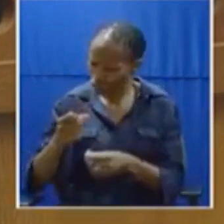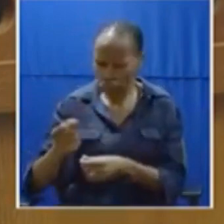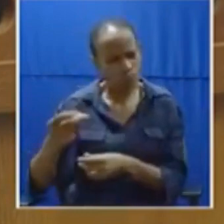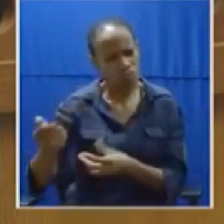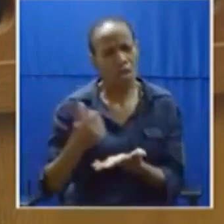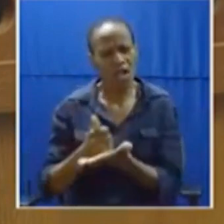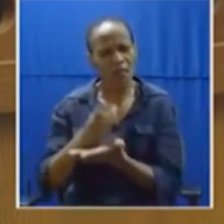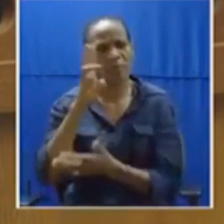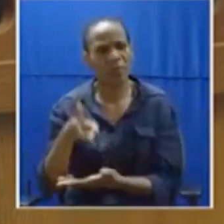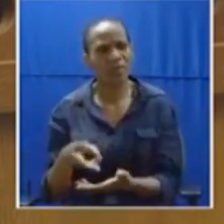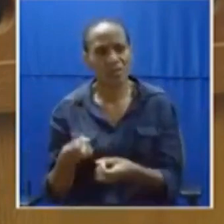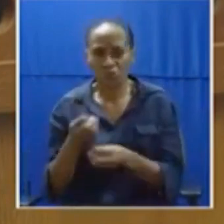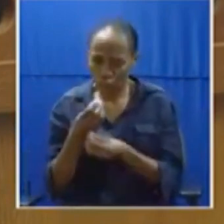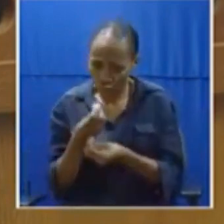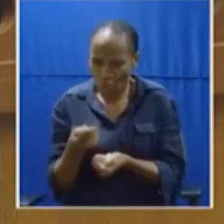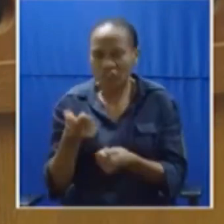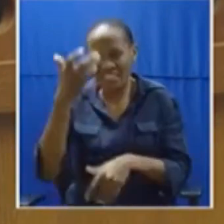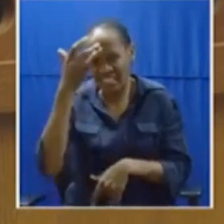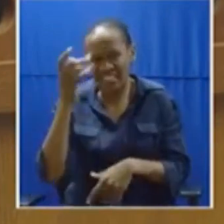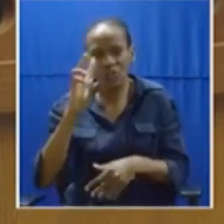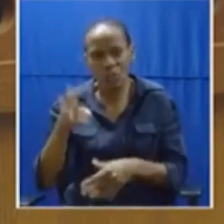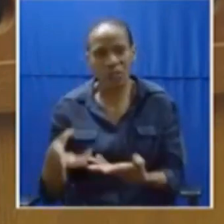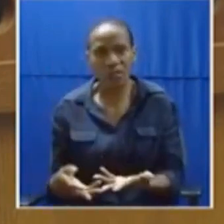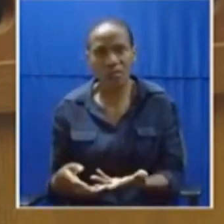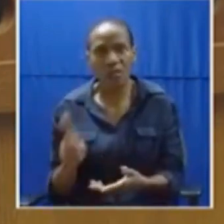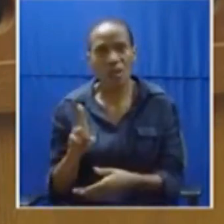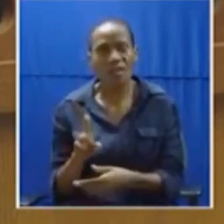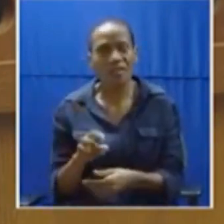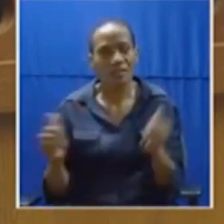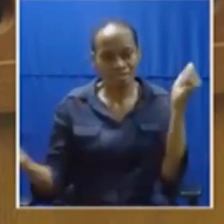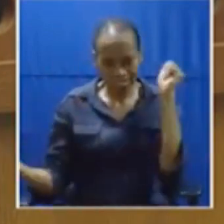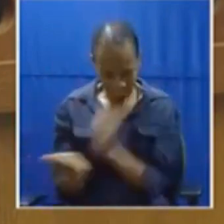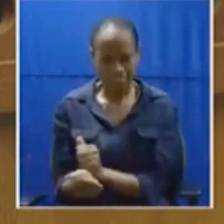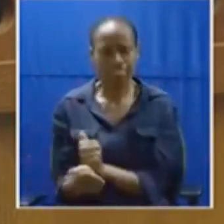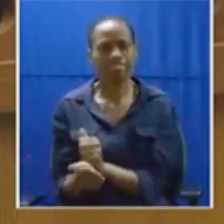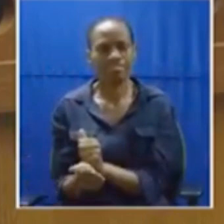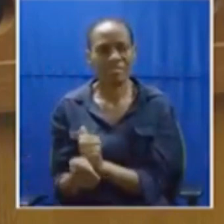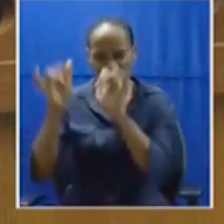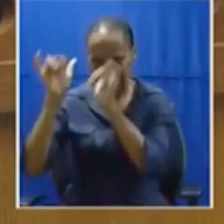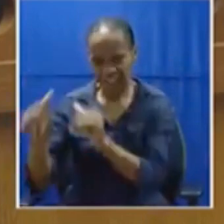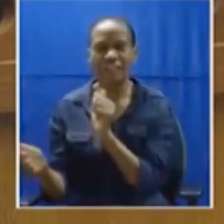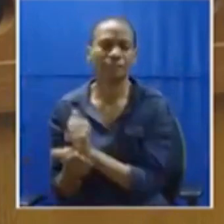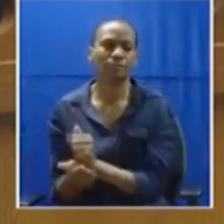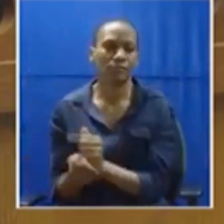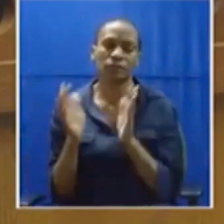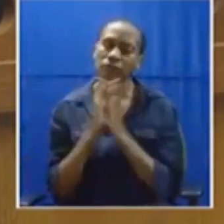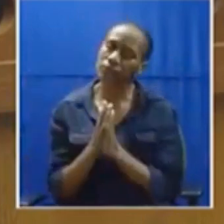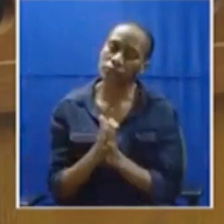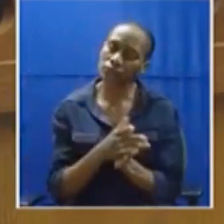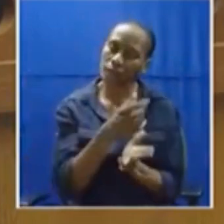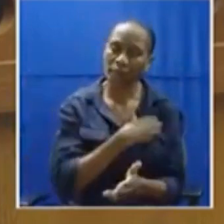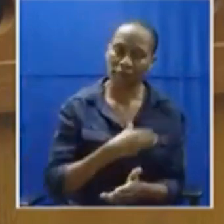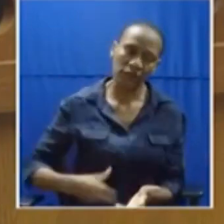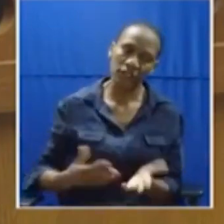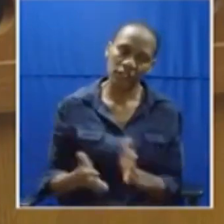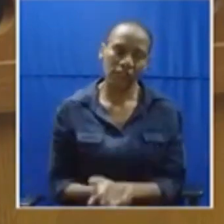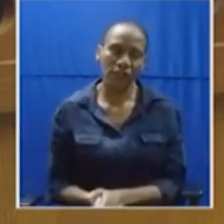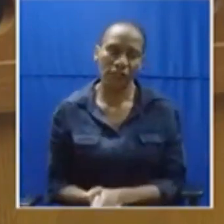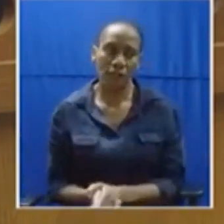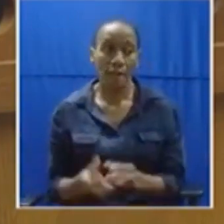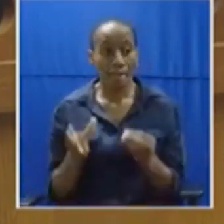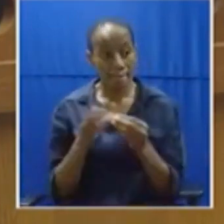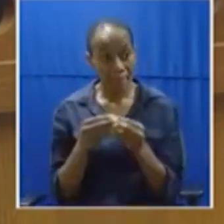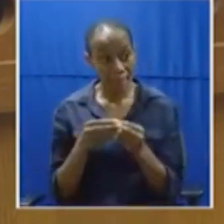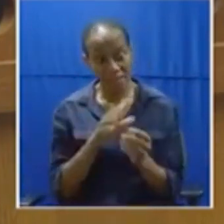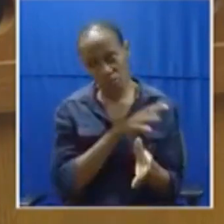infection. It is called a jail sentence. We ask of the President, do not send these criminals to